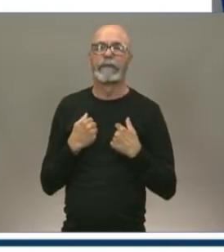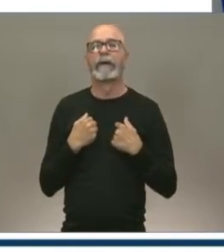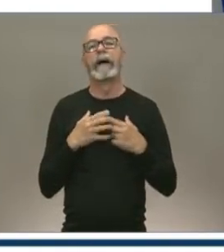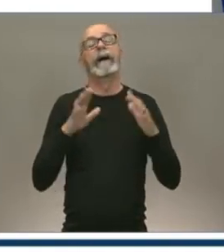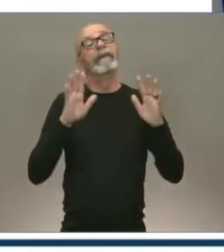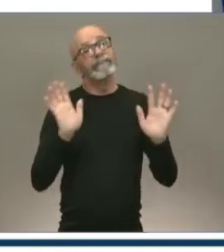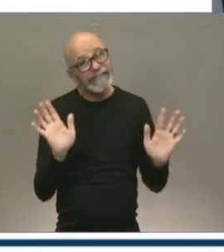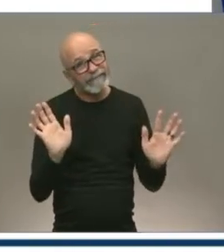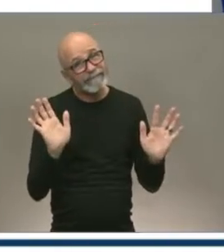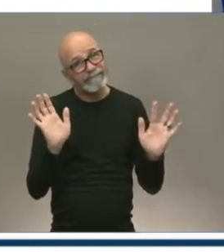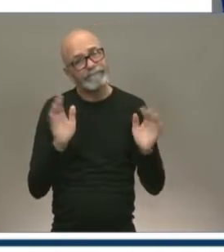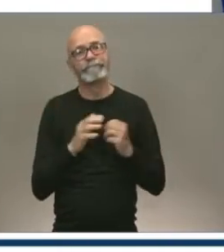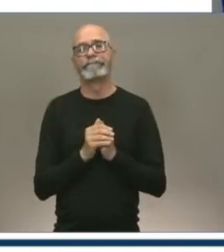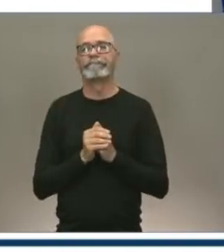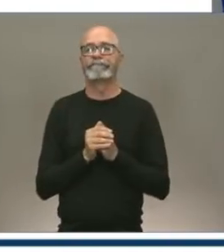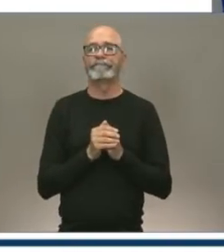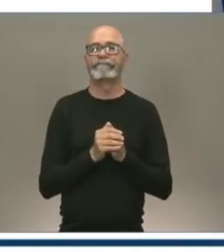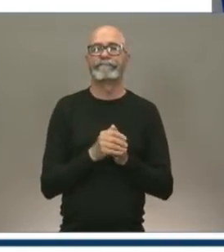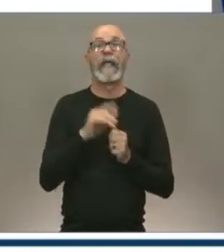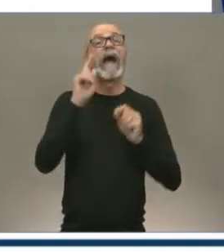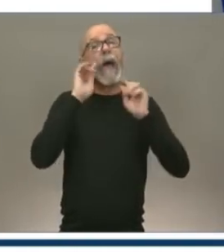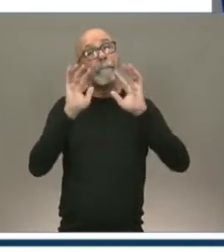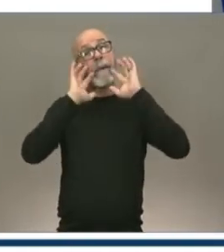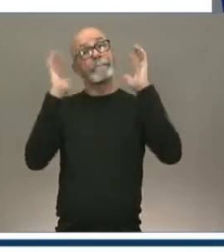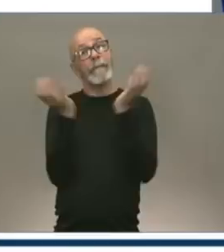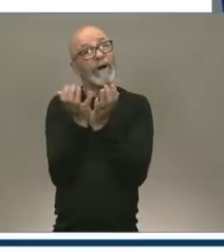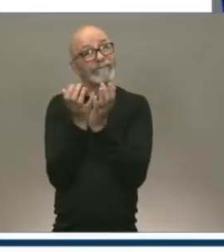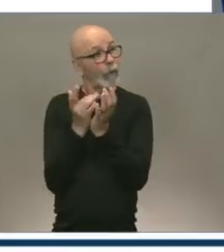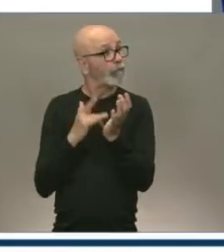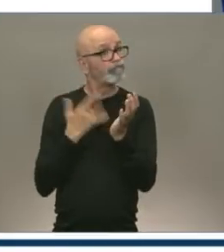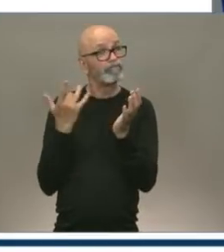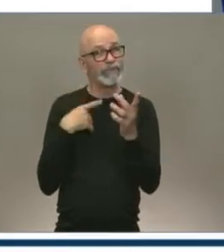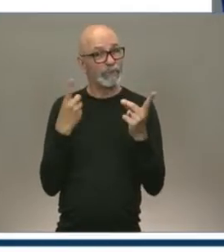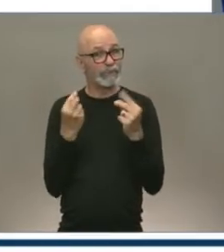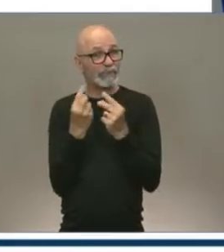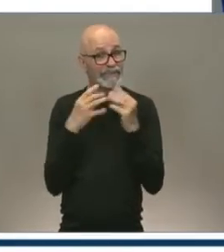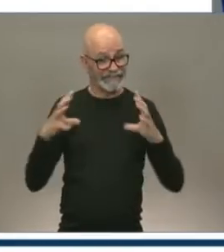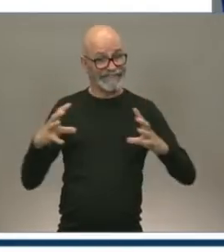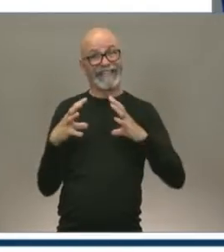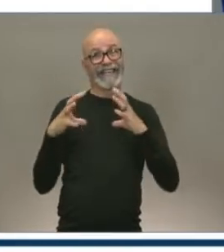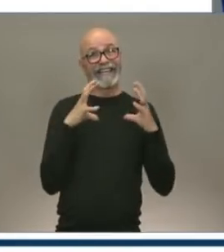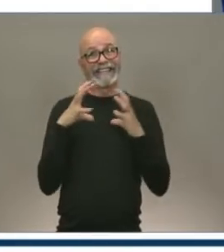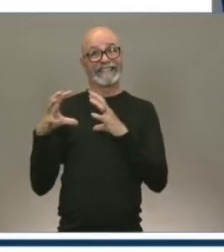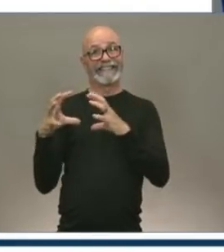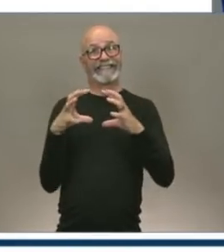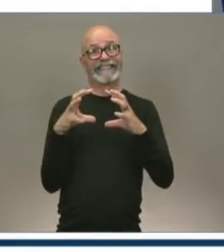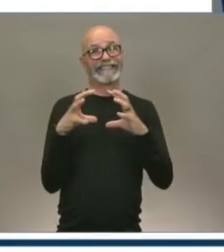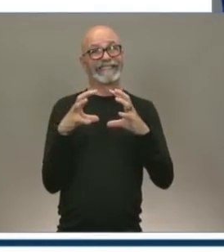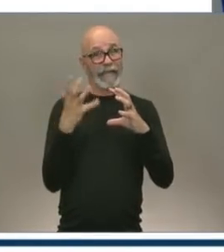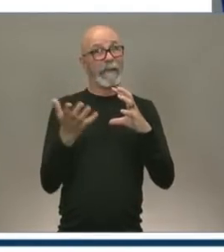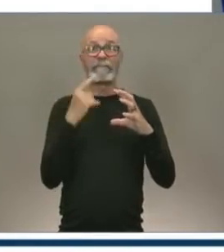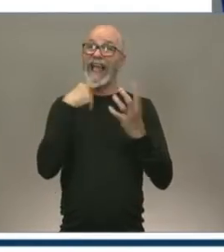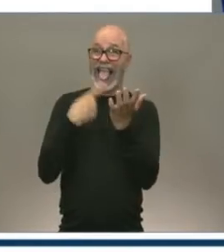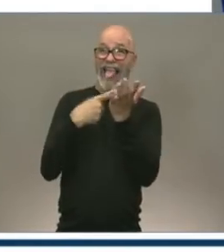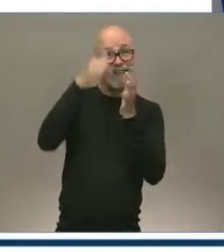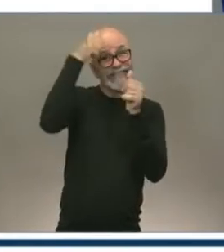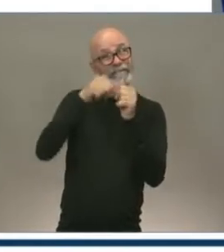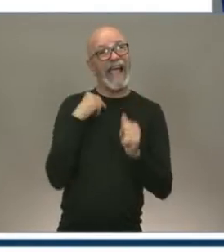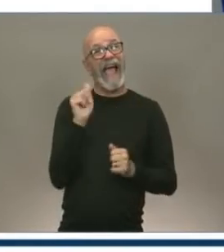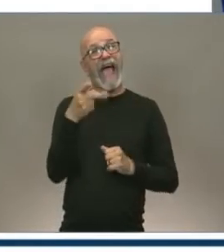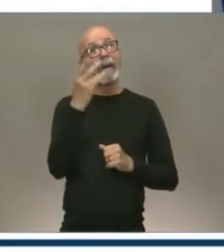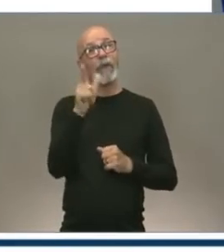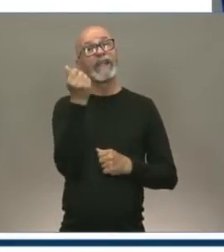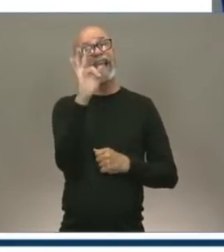Secondly, the questions around the Atlantic bubble. We had hoped that on Monday, April 19th, we'd have the ability to move across our provinces